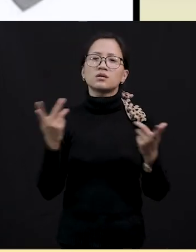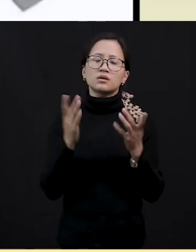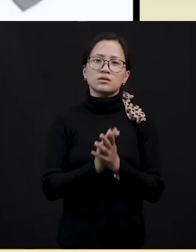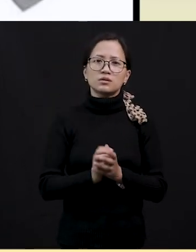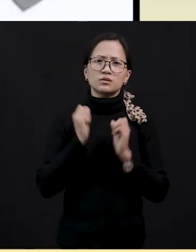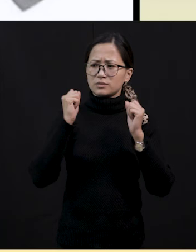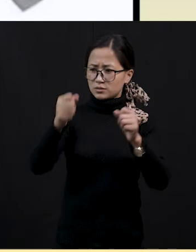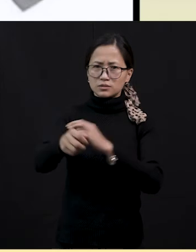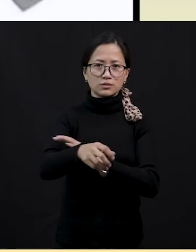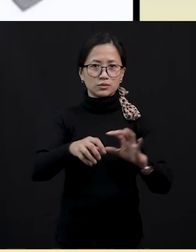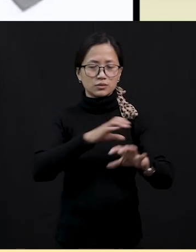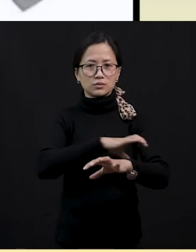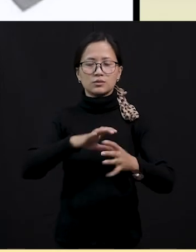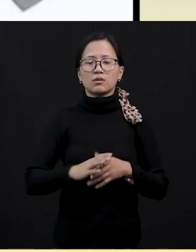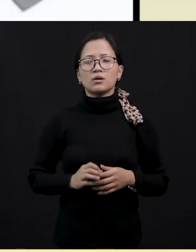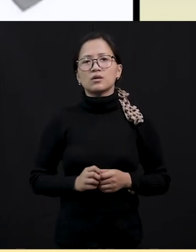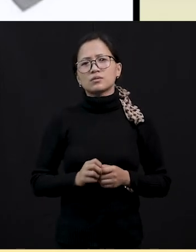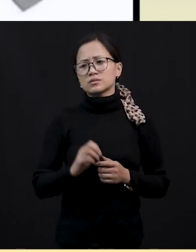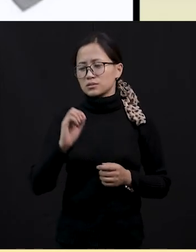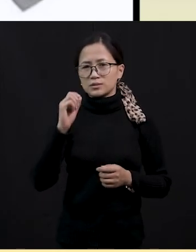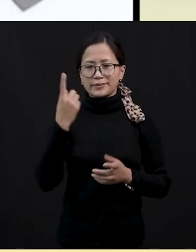you stretch. Sometimes if you are waking up early in the